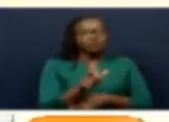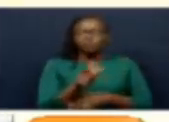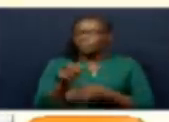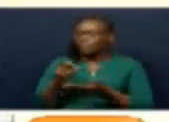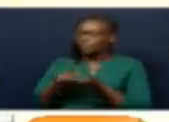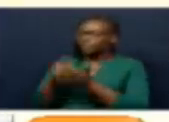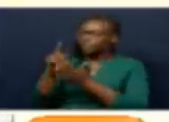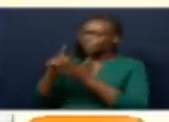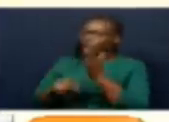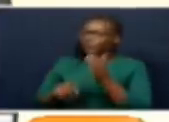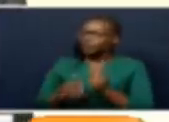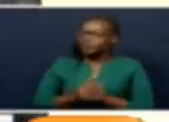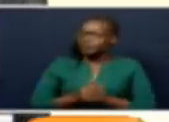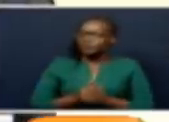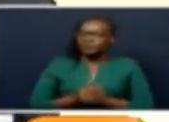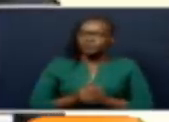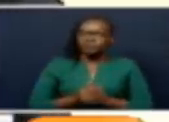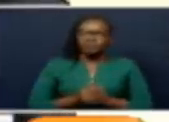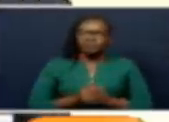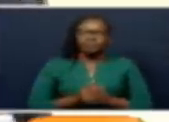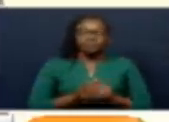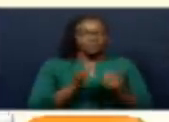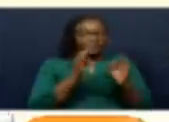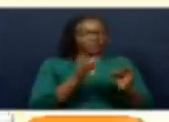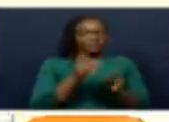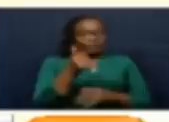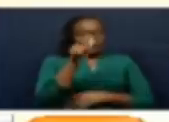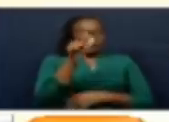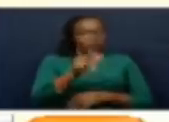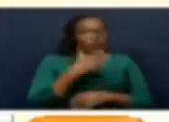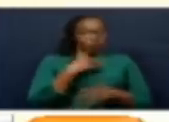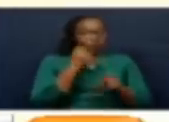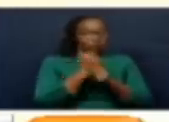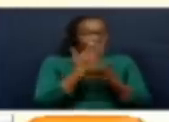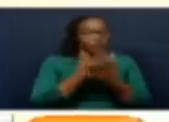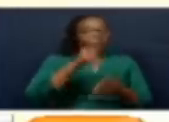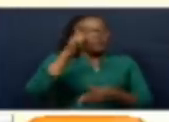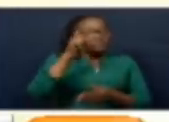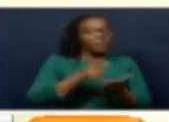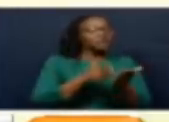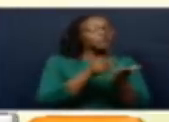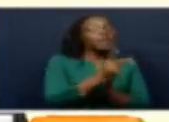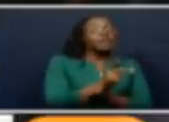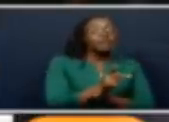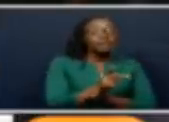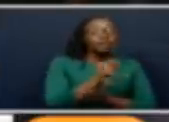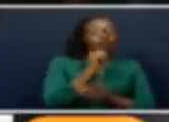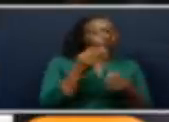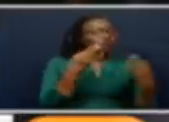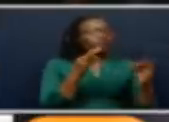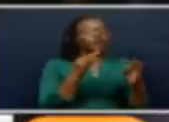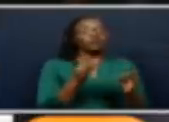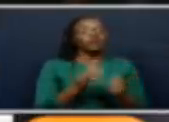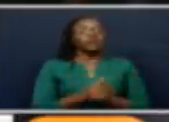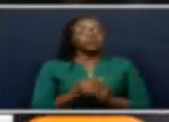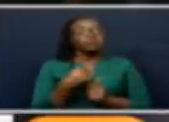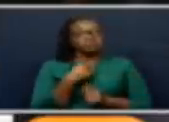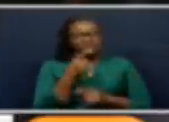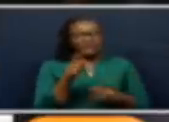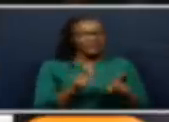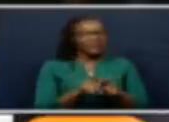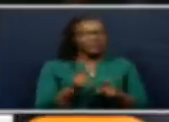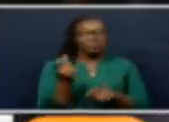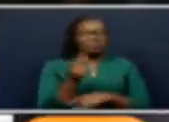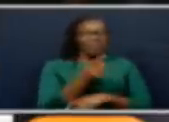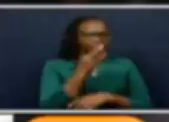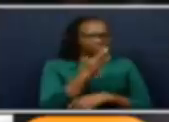if they are to do something, they must be paid for what they are doing. Uh-huh. Yeah. You know, when I can't write, I said here in March, sometimes back